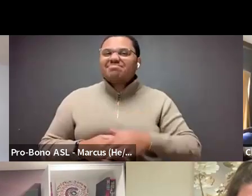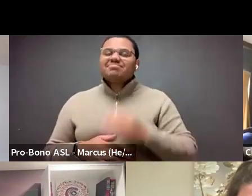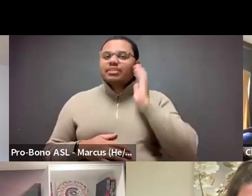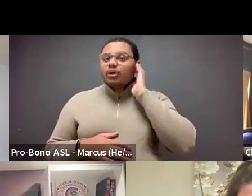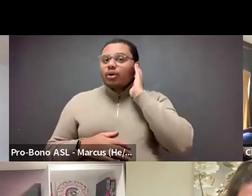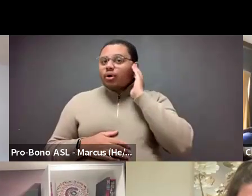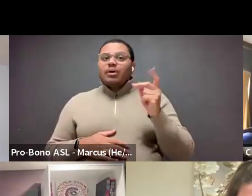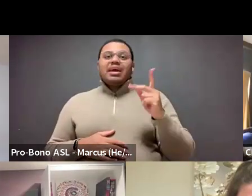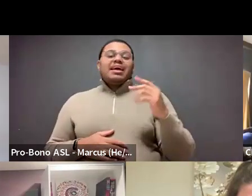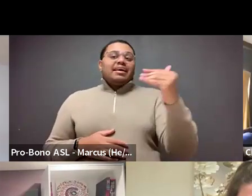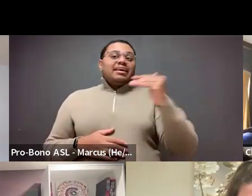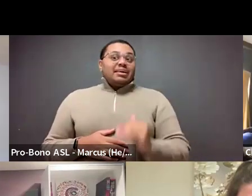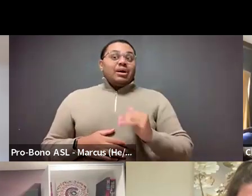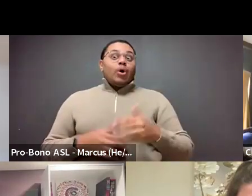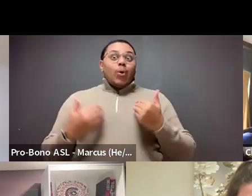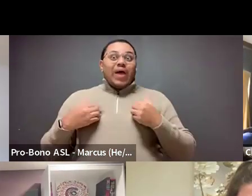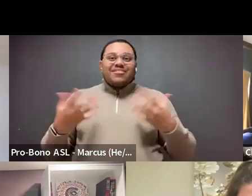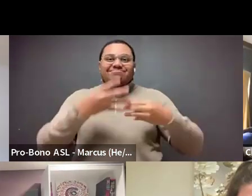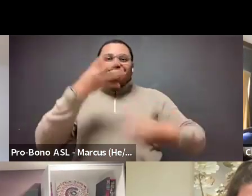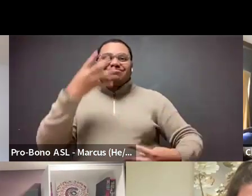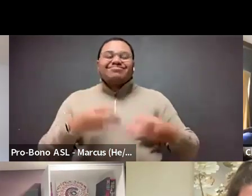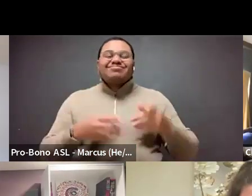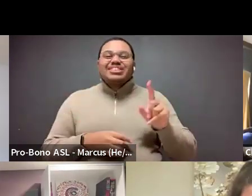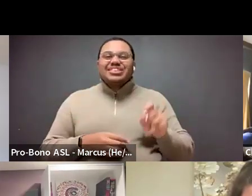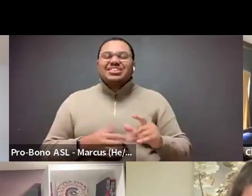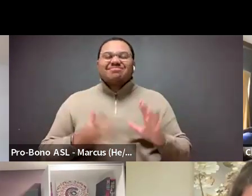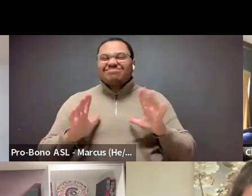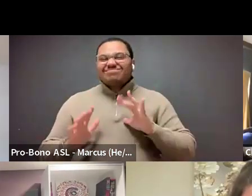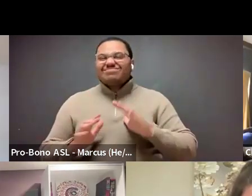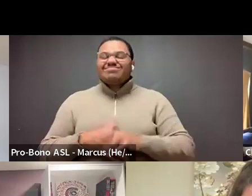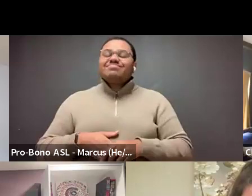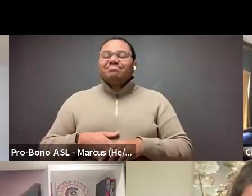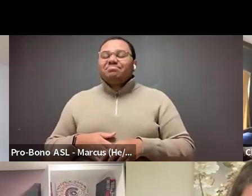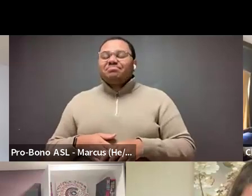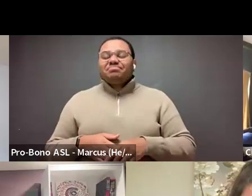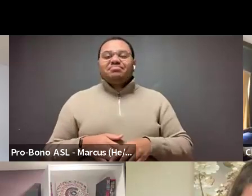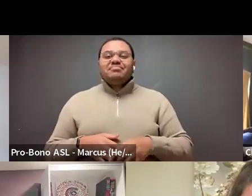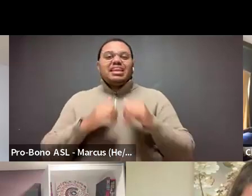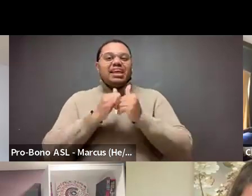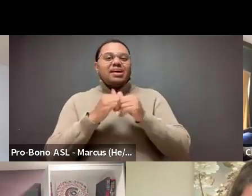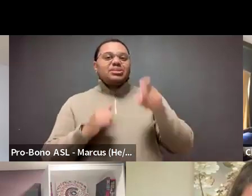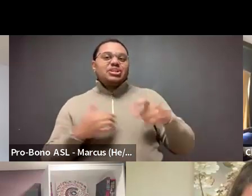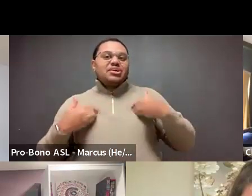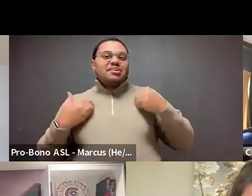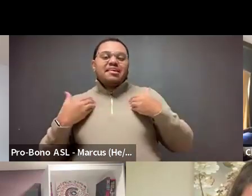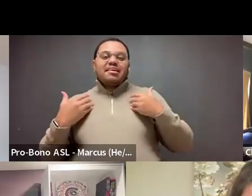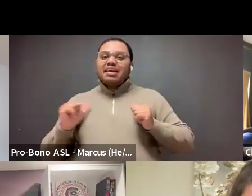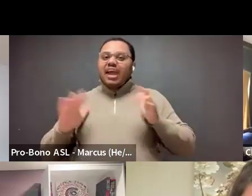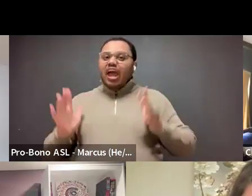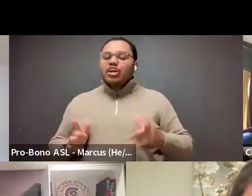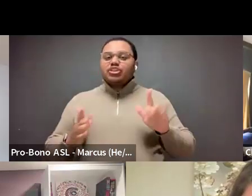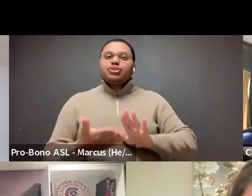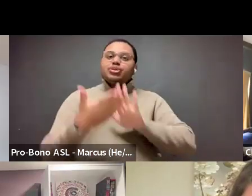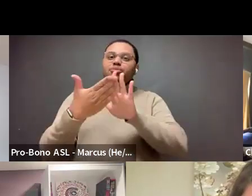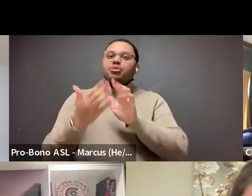All right, looks like questions in the, oh, we have a lot of questions coming in here. Okay, how should young actors approach a